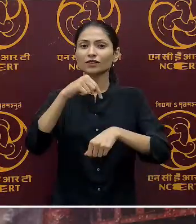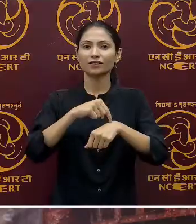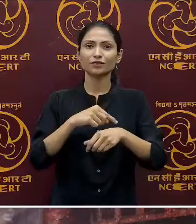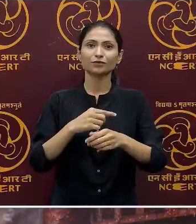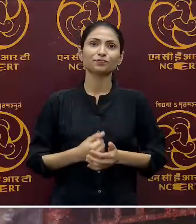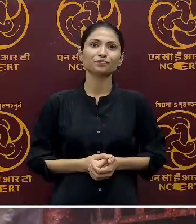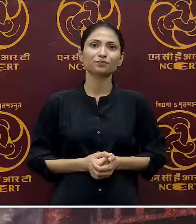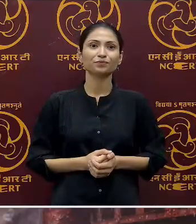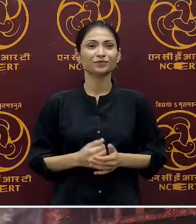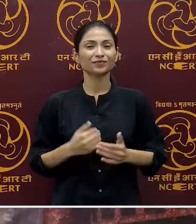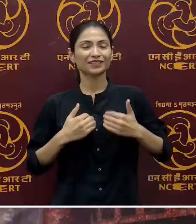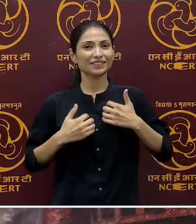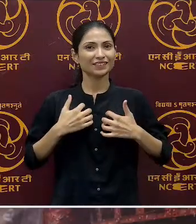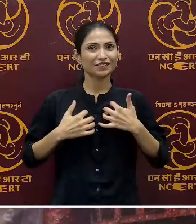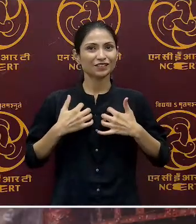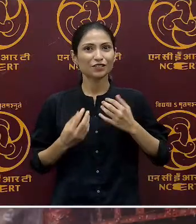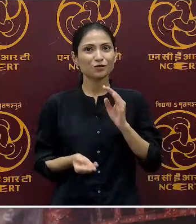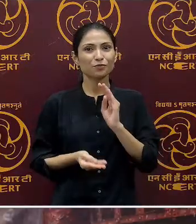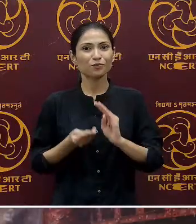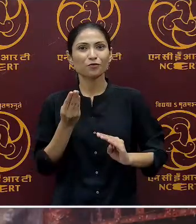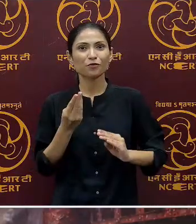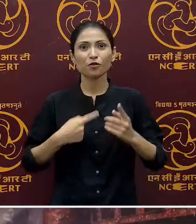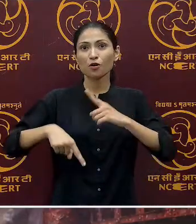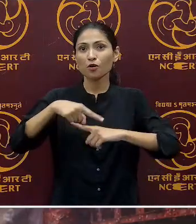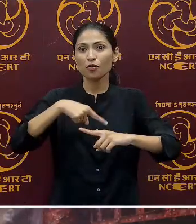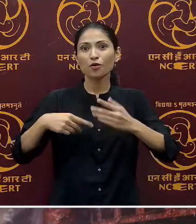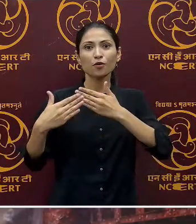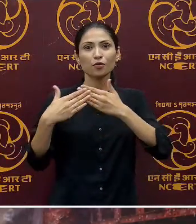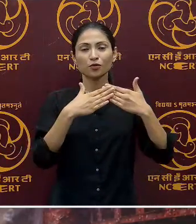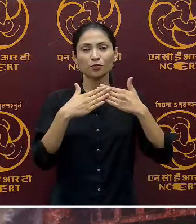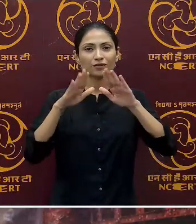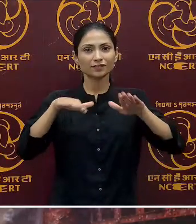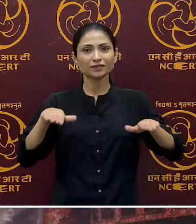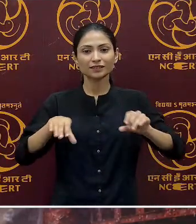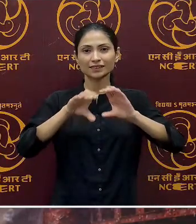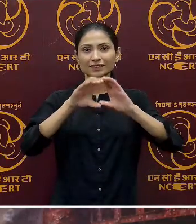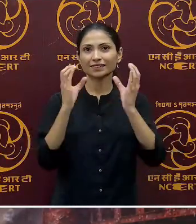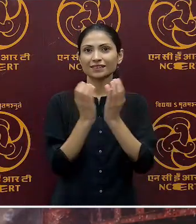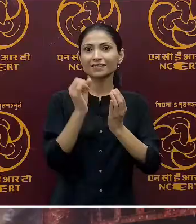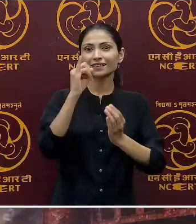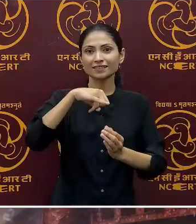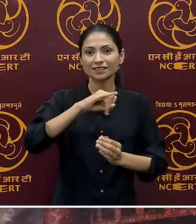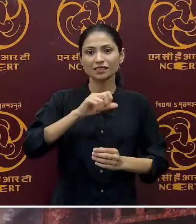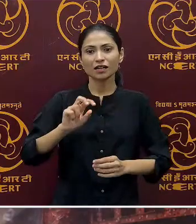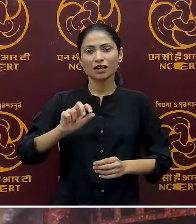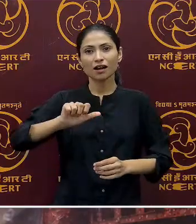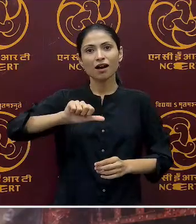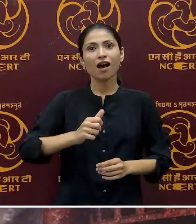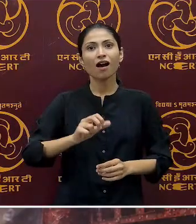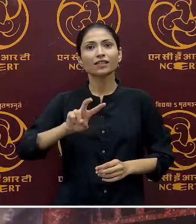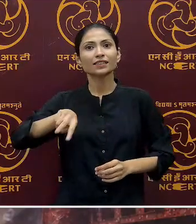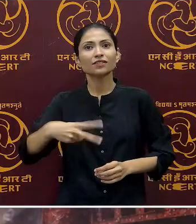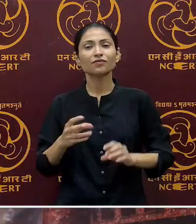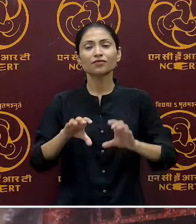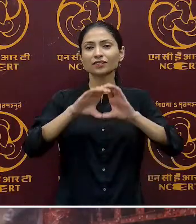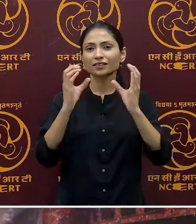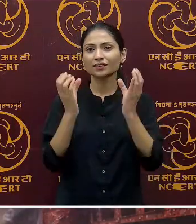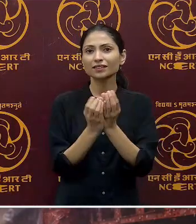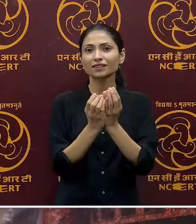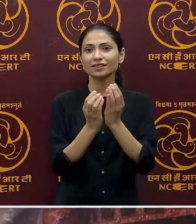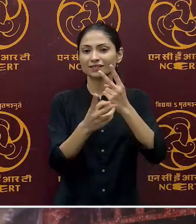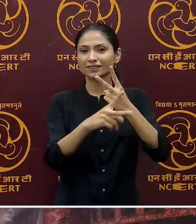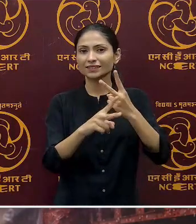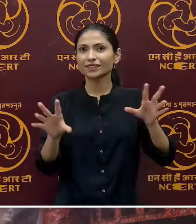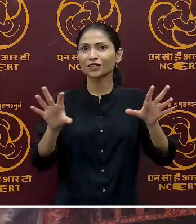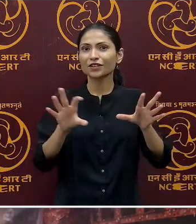very interesting. Student of class 6 can access other classes experiment as well if they are curious